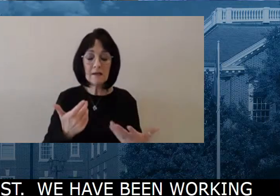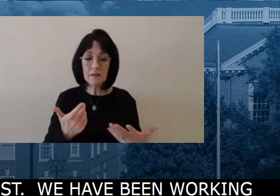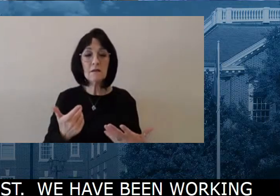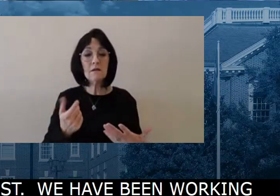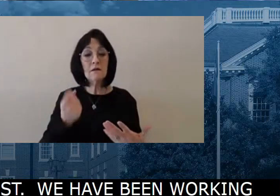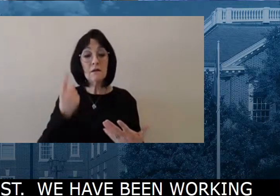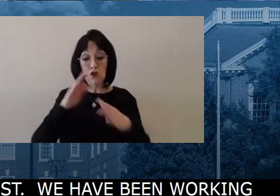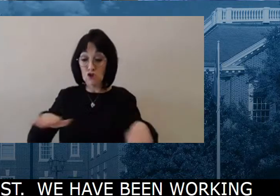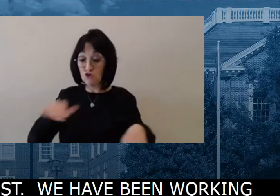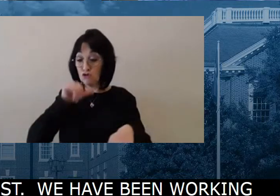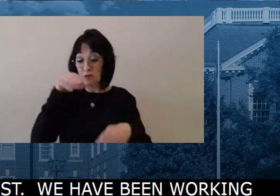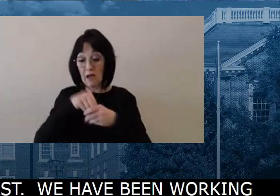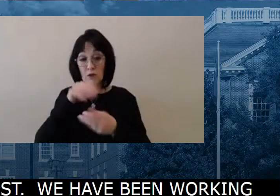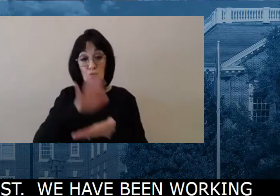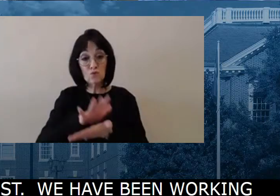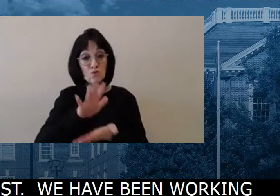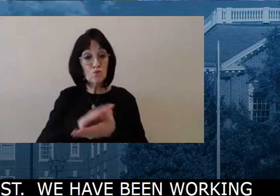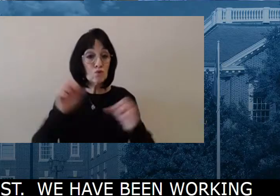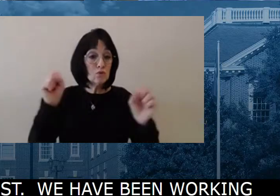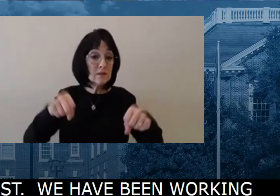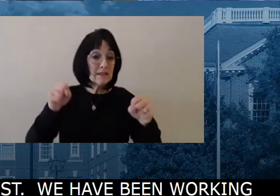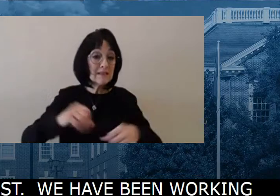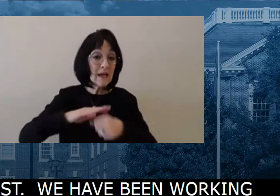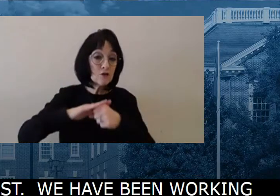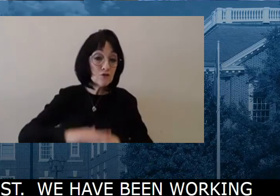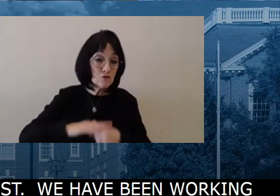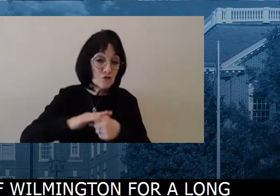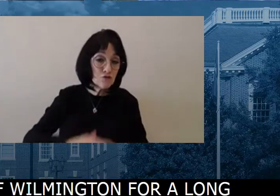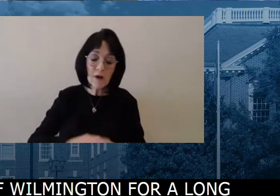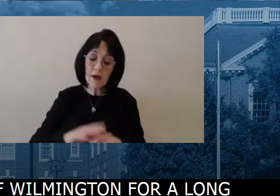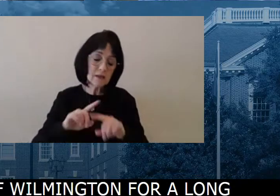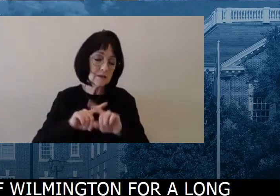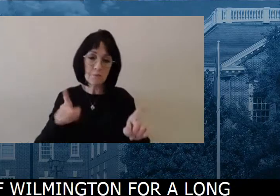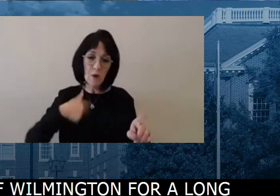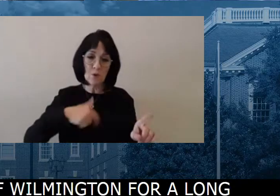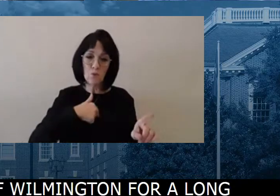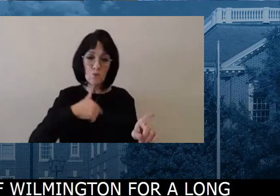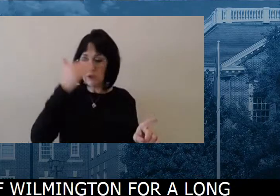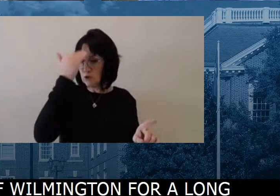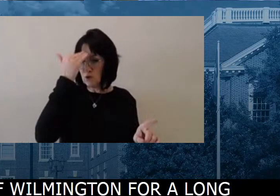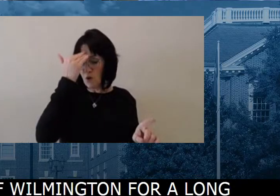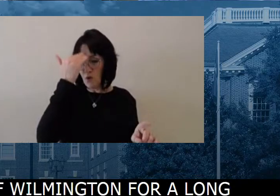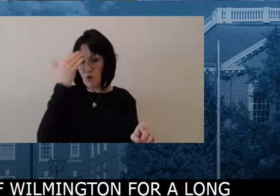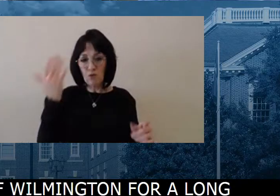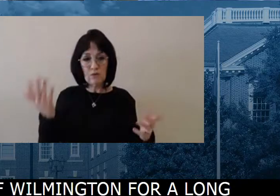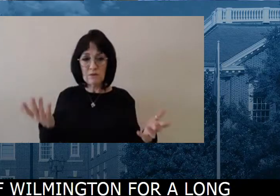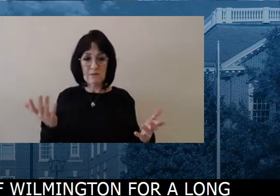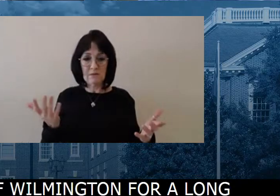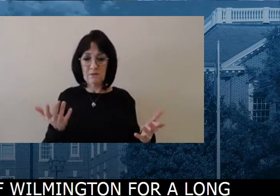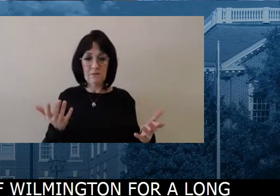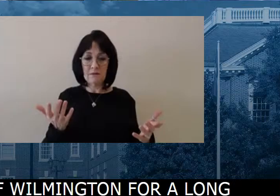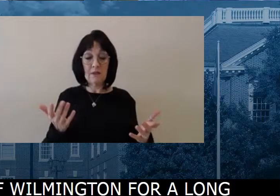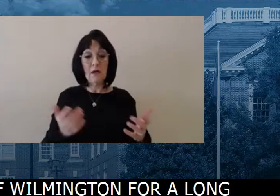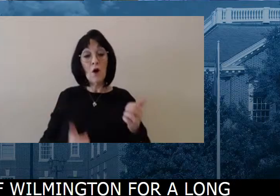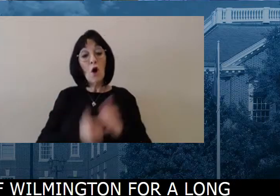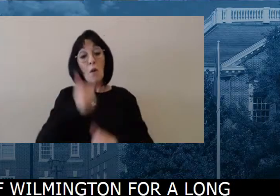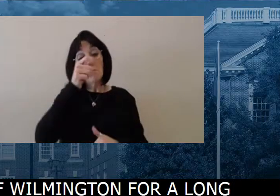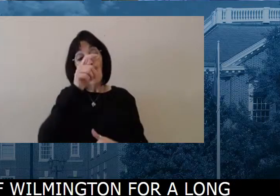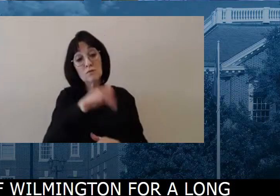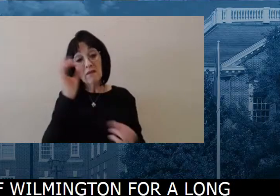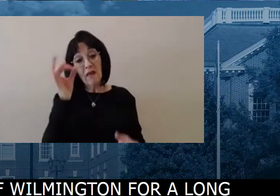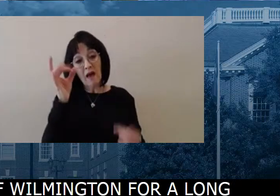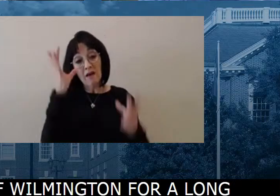in school? The possibility that exists, but we know it's more a function of gang and group activity and